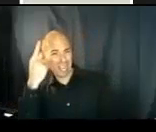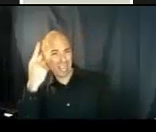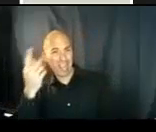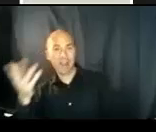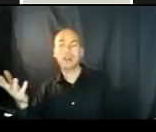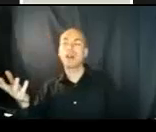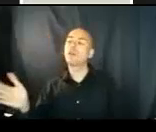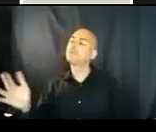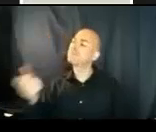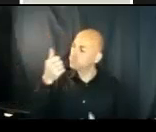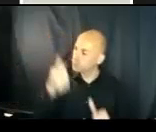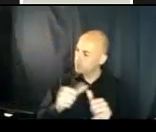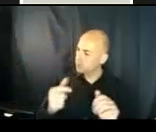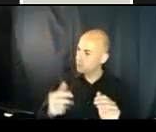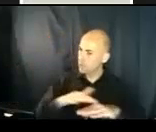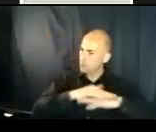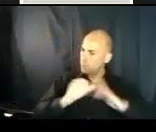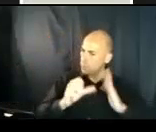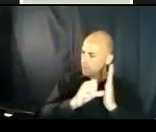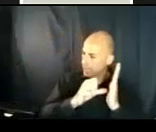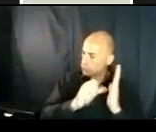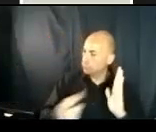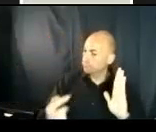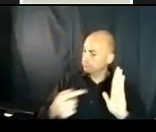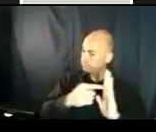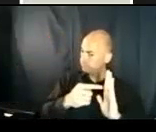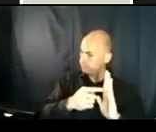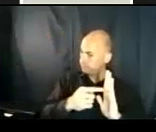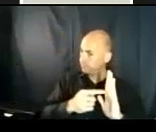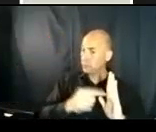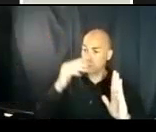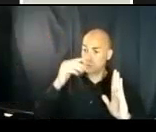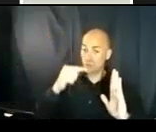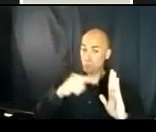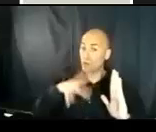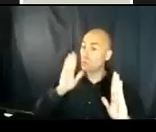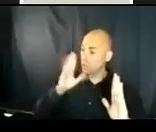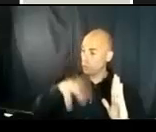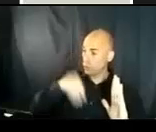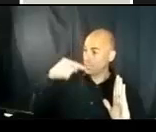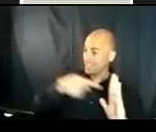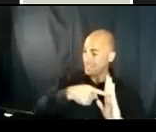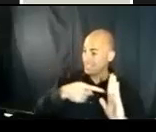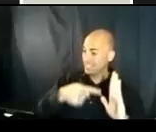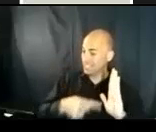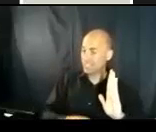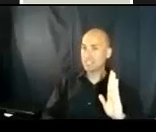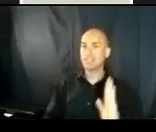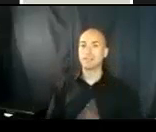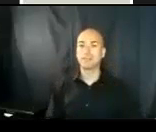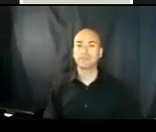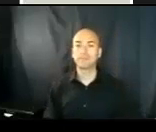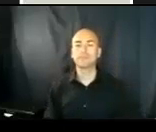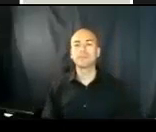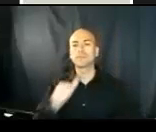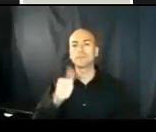know how to prepare for that week, for that unit, for what's coming. I believe I have another example here. This one